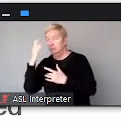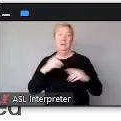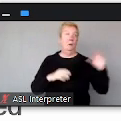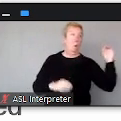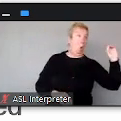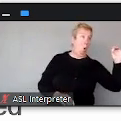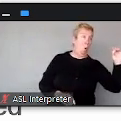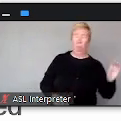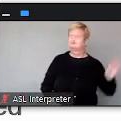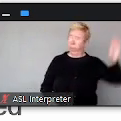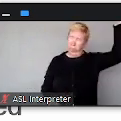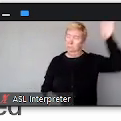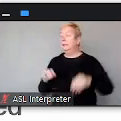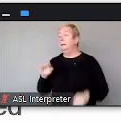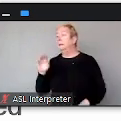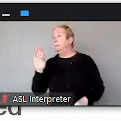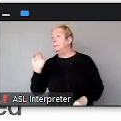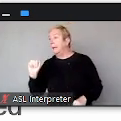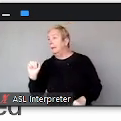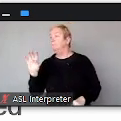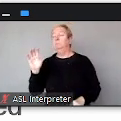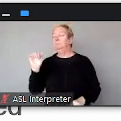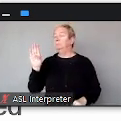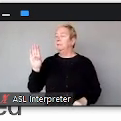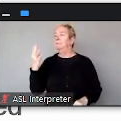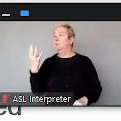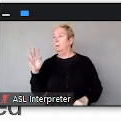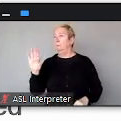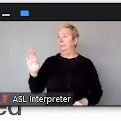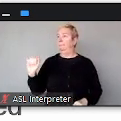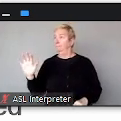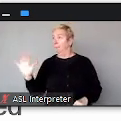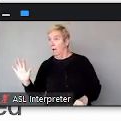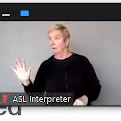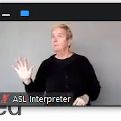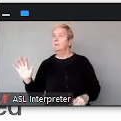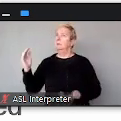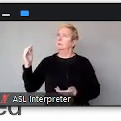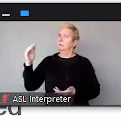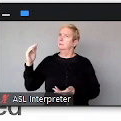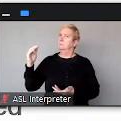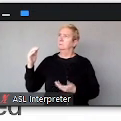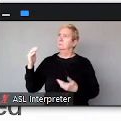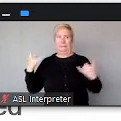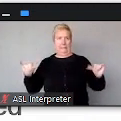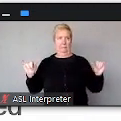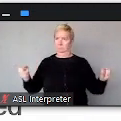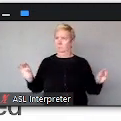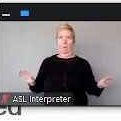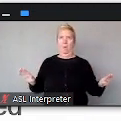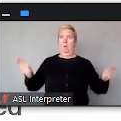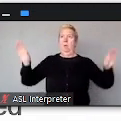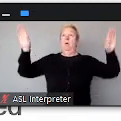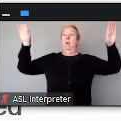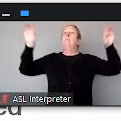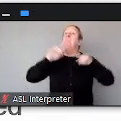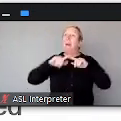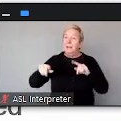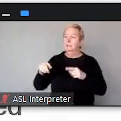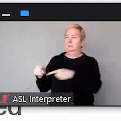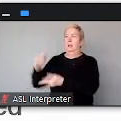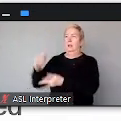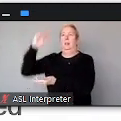only 164, which means that the disease itself seems to be causing a lot less